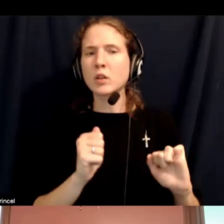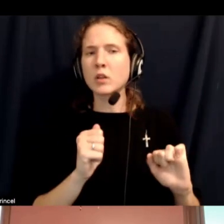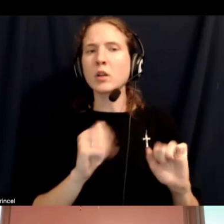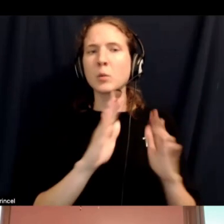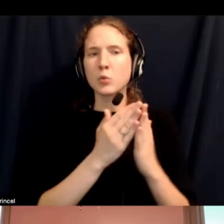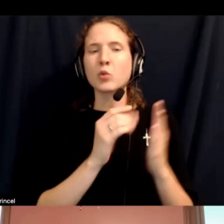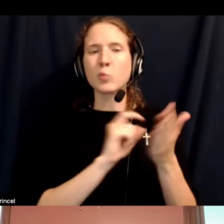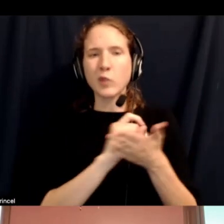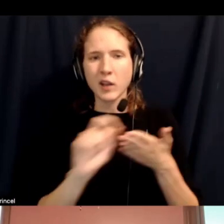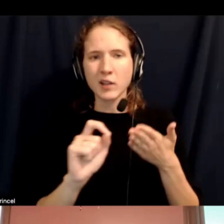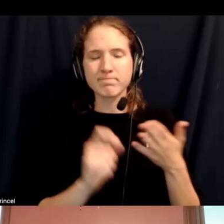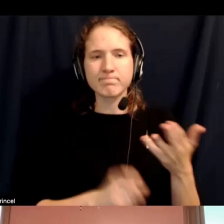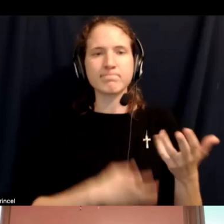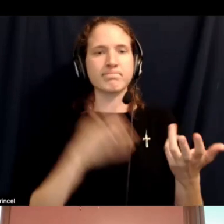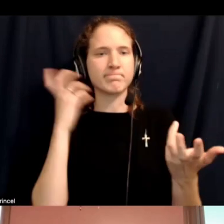book. So,